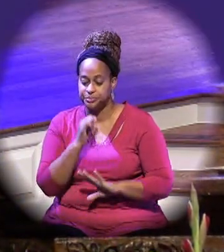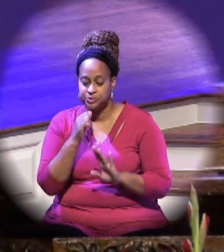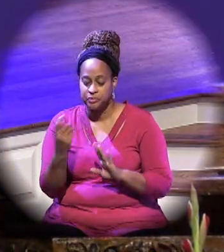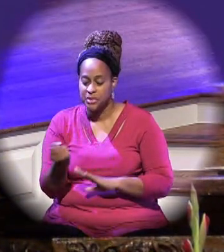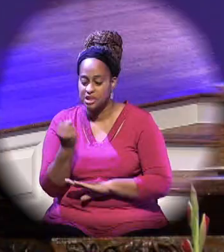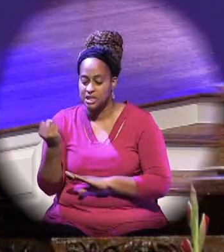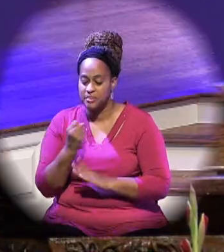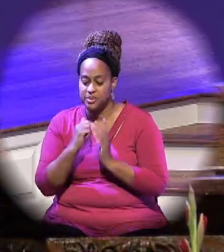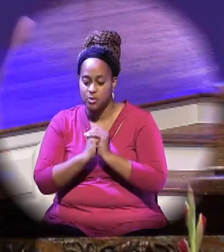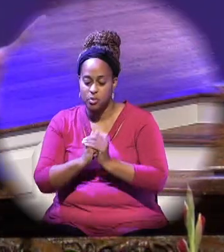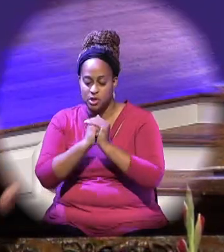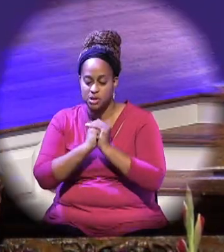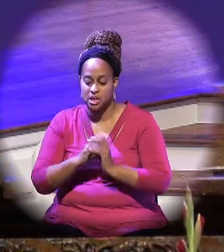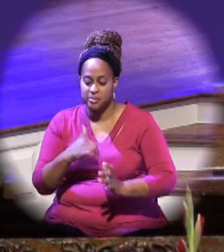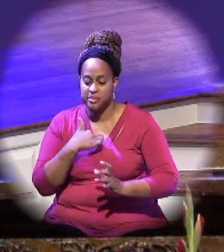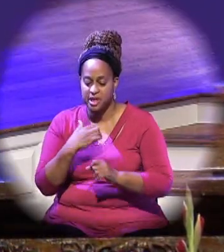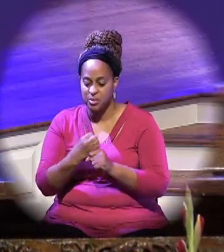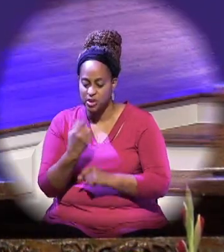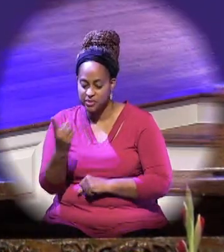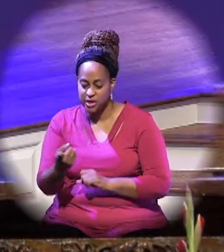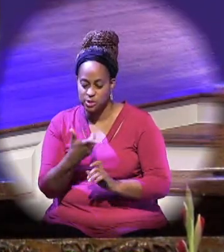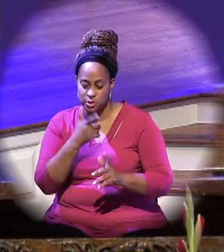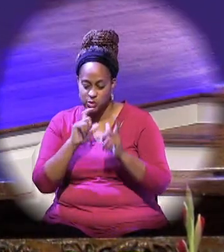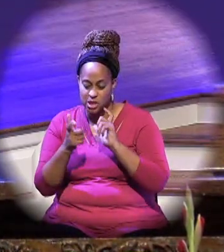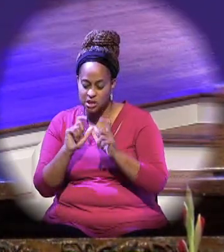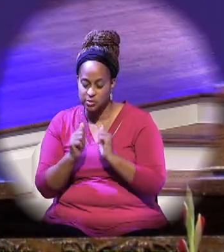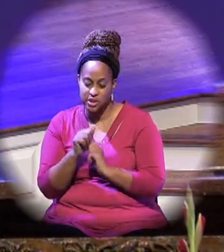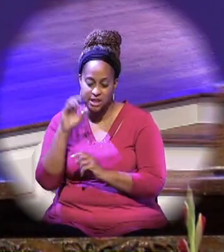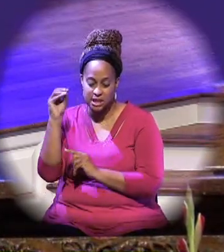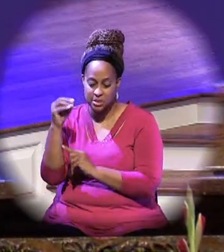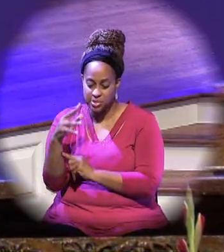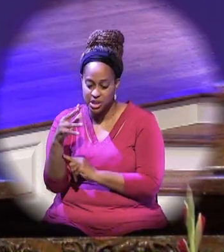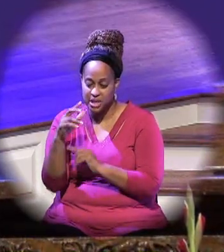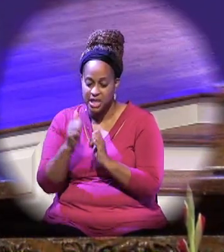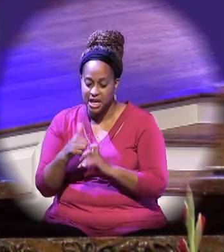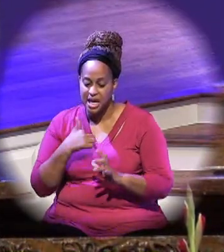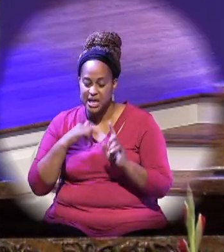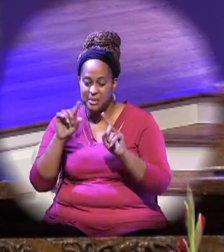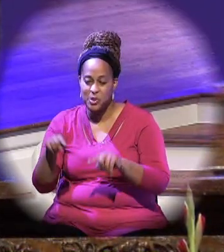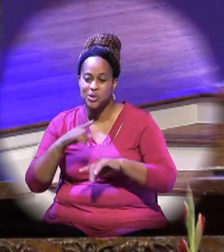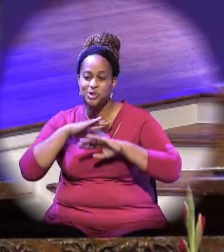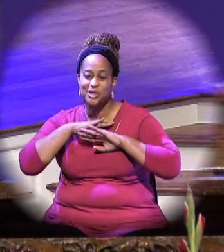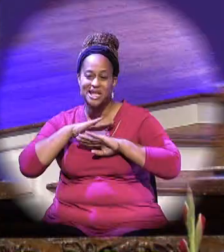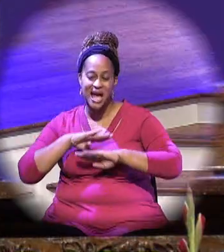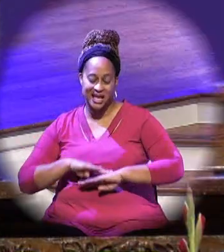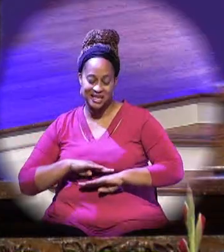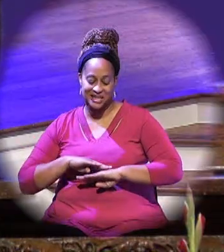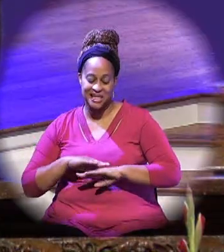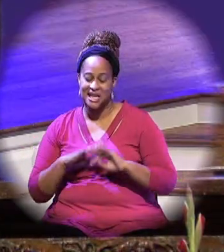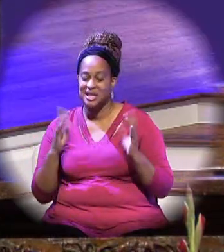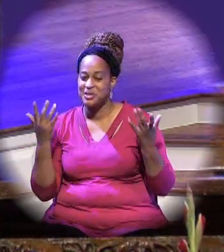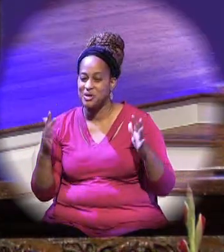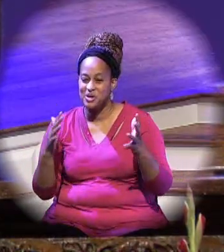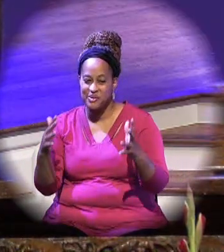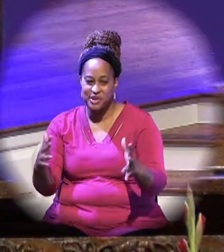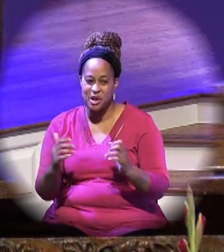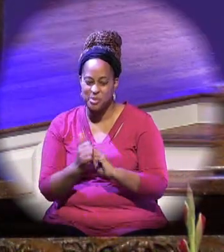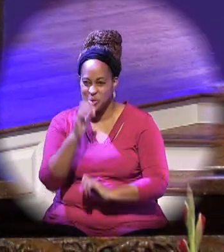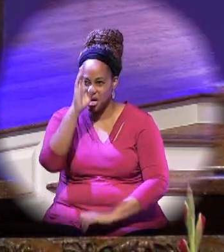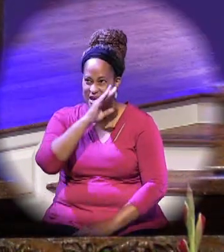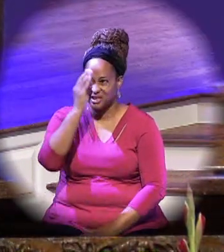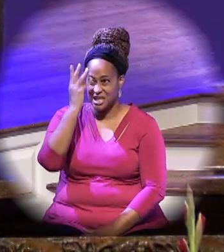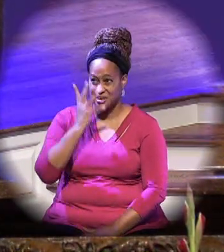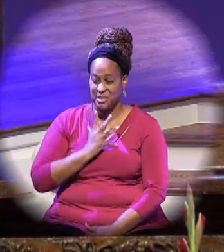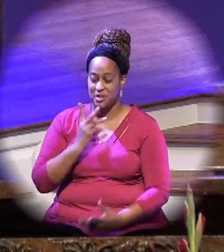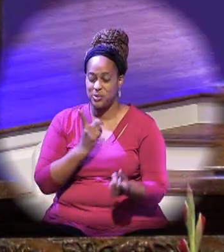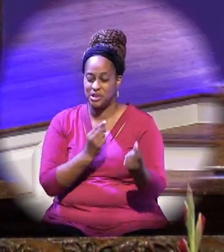don't even have that there. I'm going to get me one of those little drinks with the umbrella, and I am going to relax. No more of God telling me what